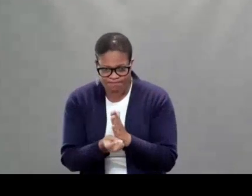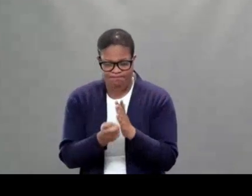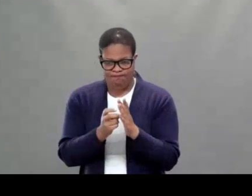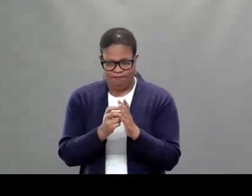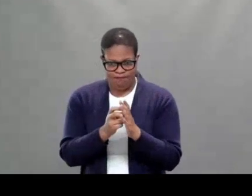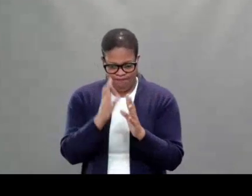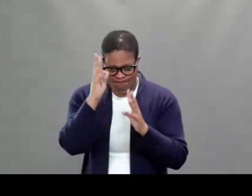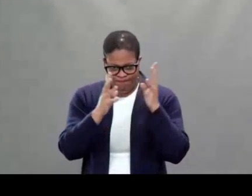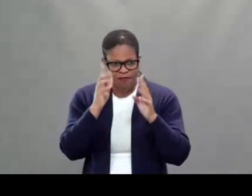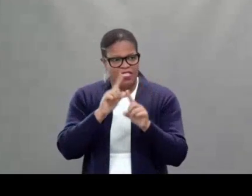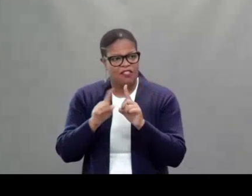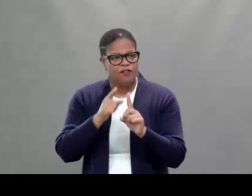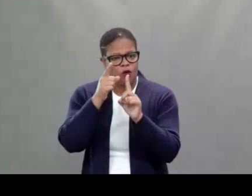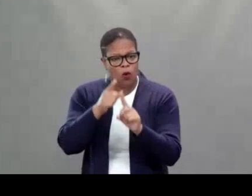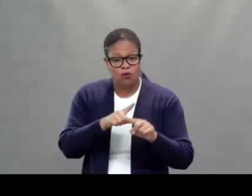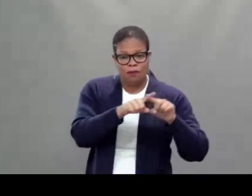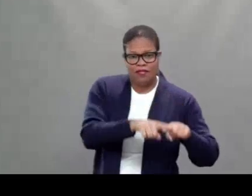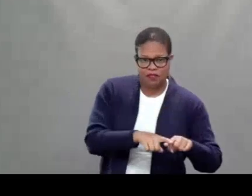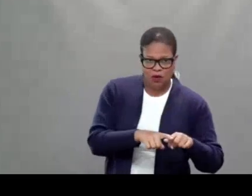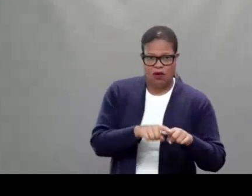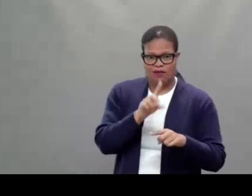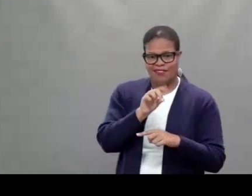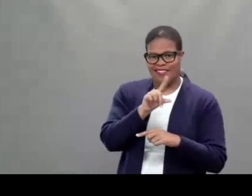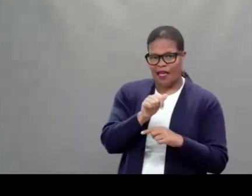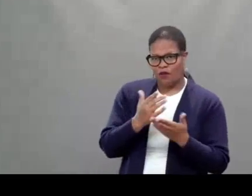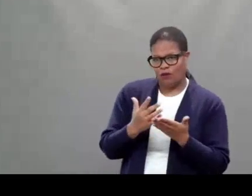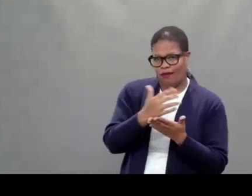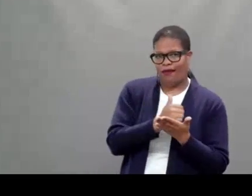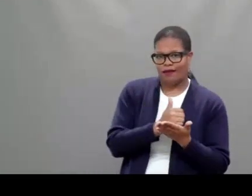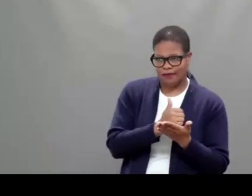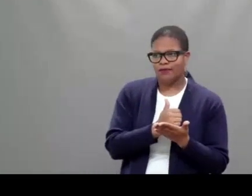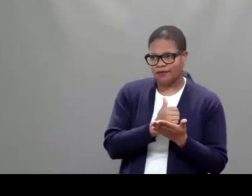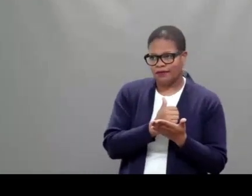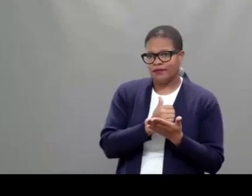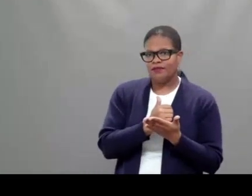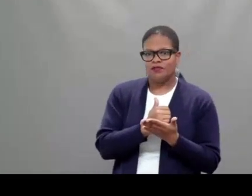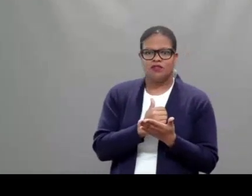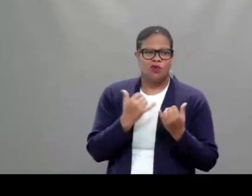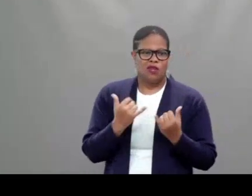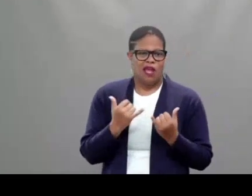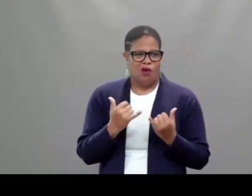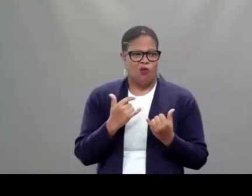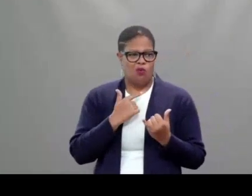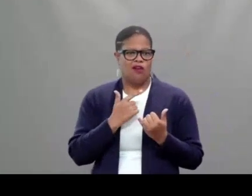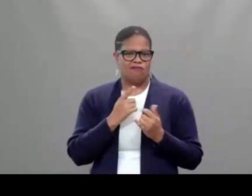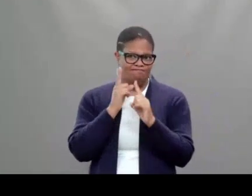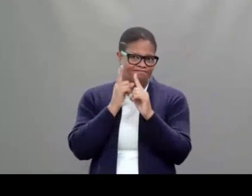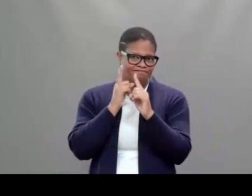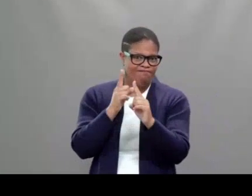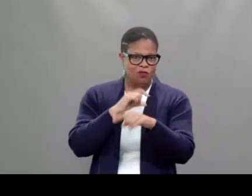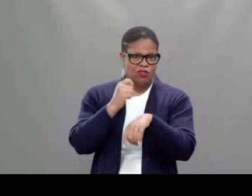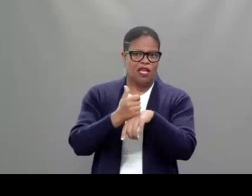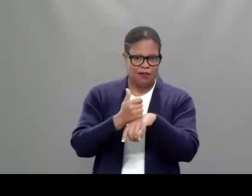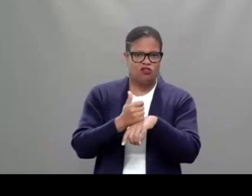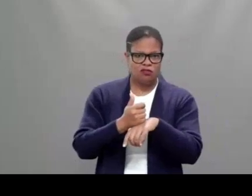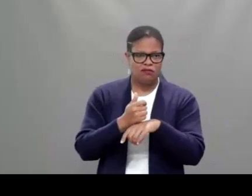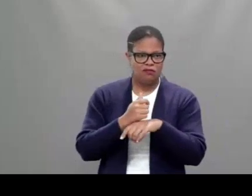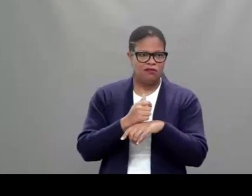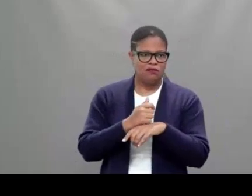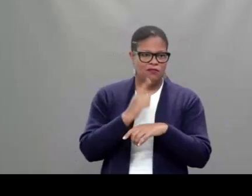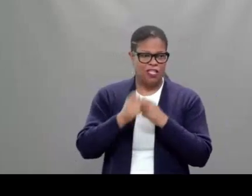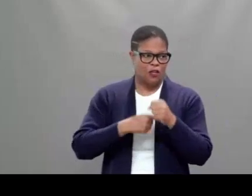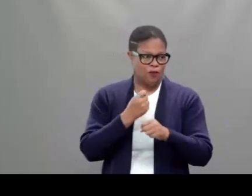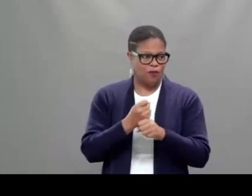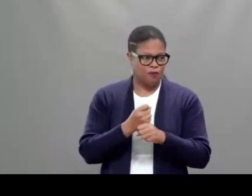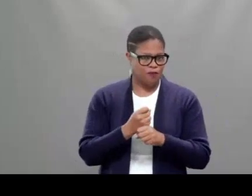creating goals based on that data. And so we're looking to establish our goal for the year at